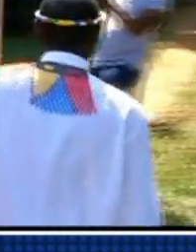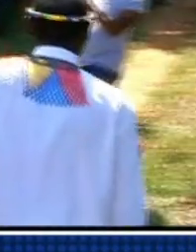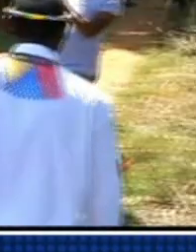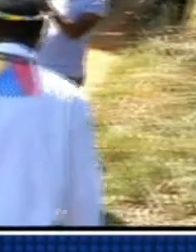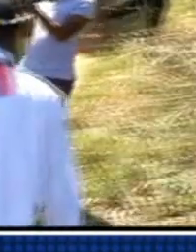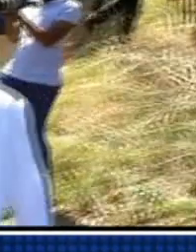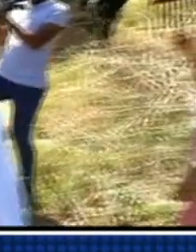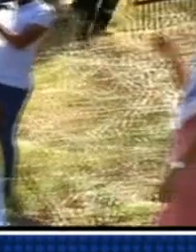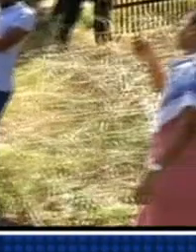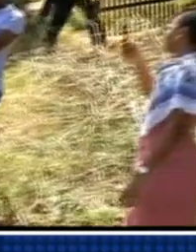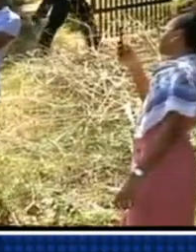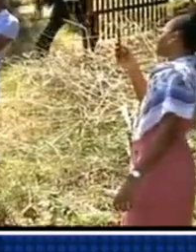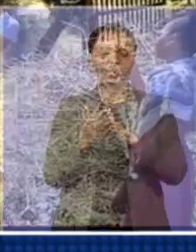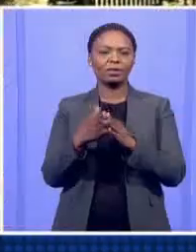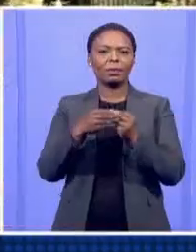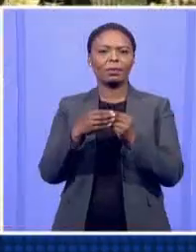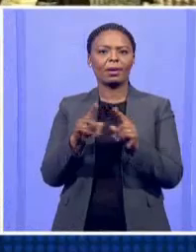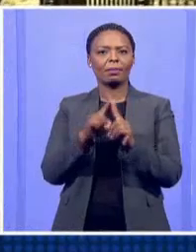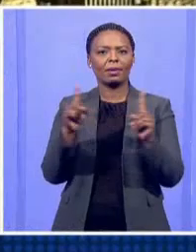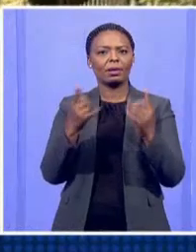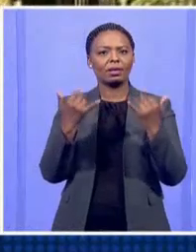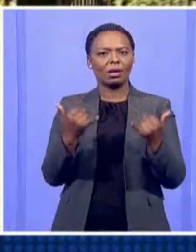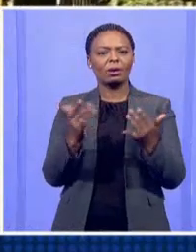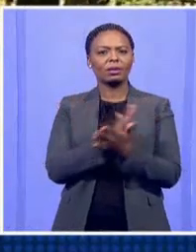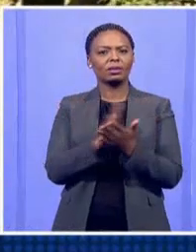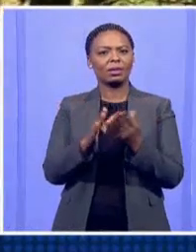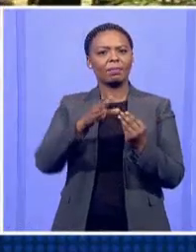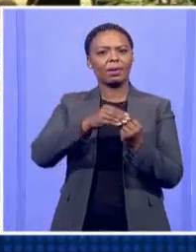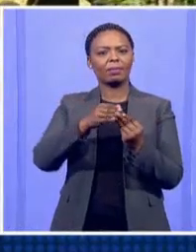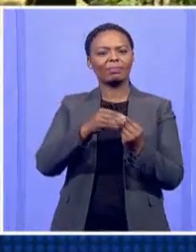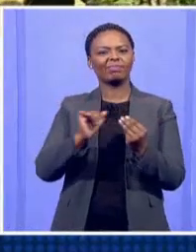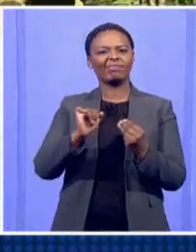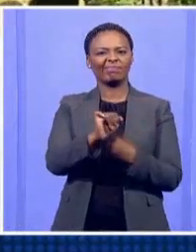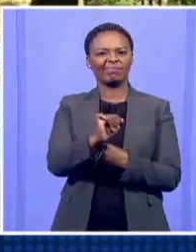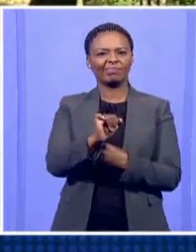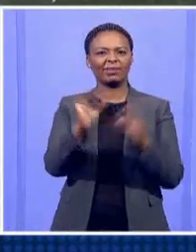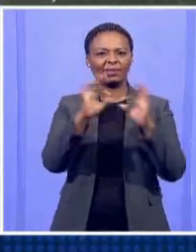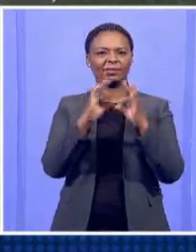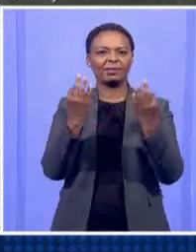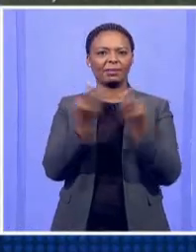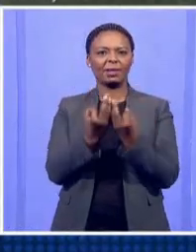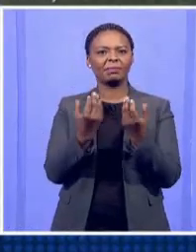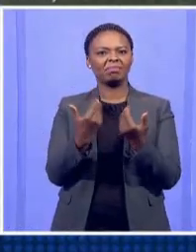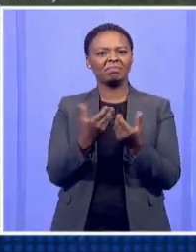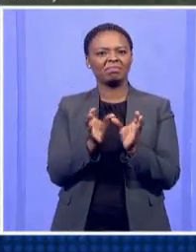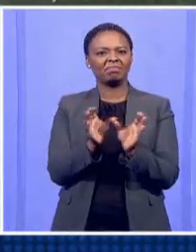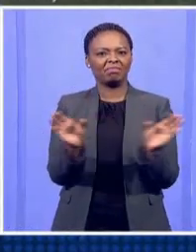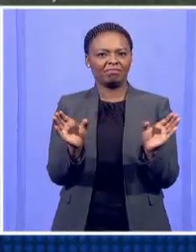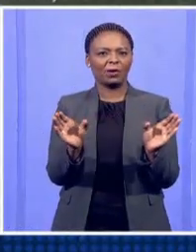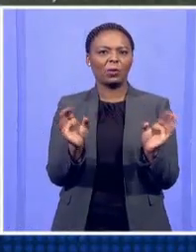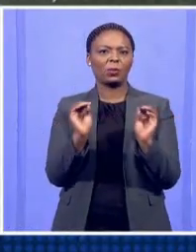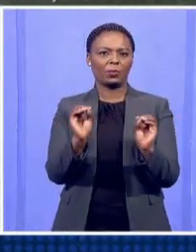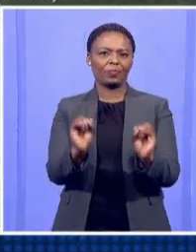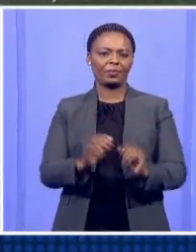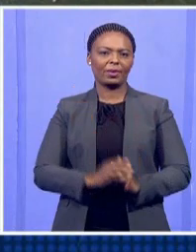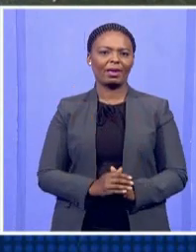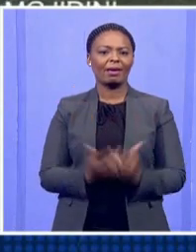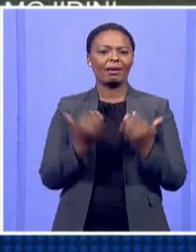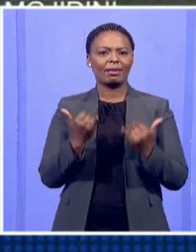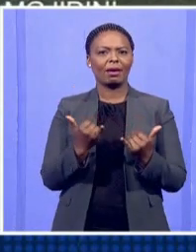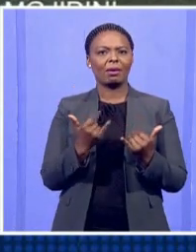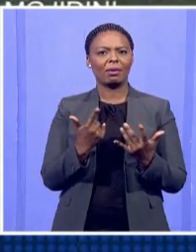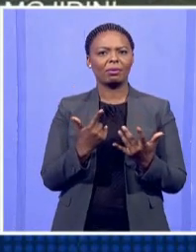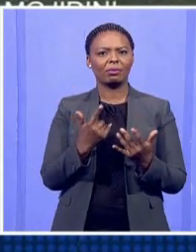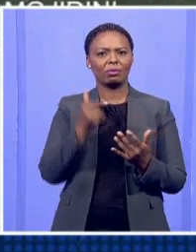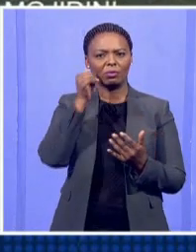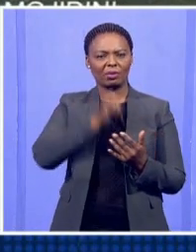members in the area, but also from some members of the family. For us, as we were doing the story, we think the